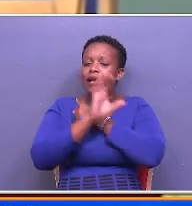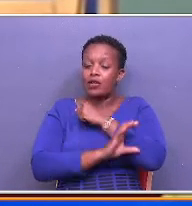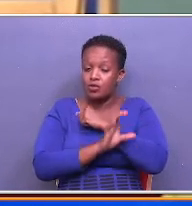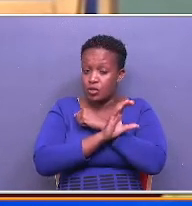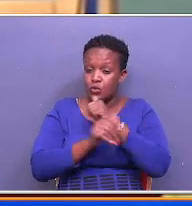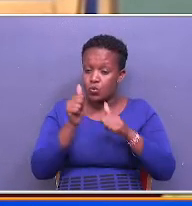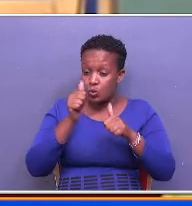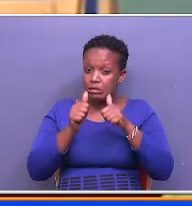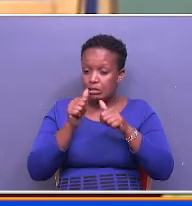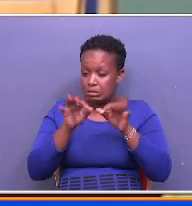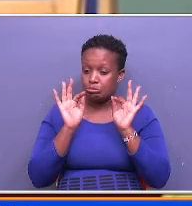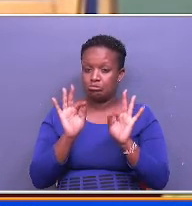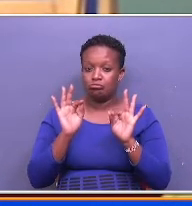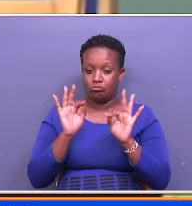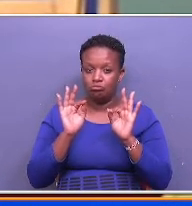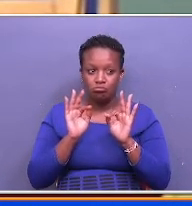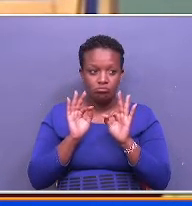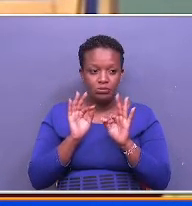morals.